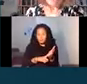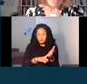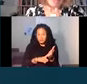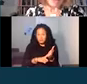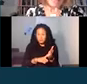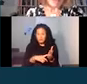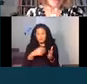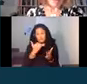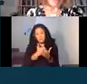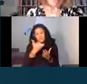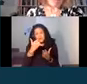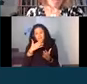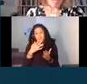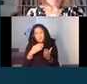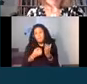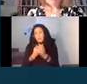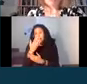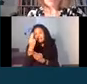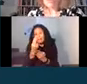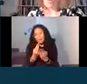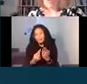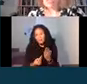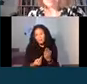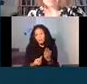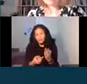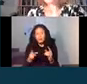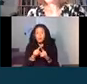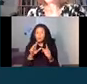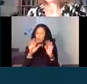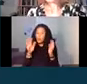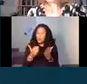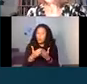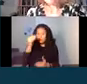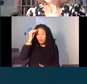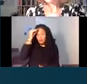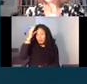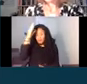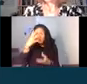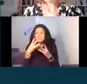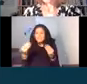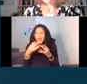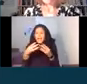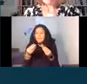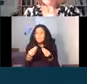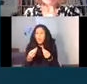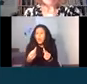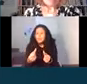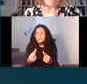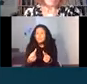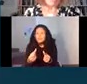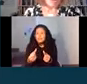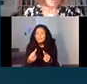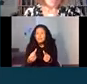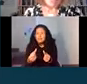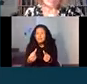superb botanical illustrator, but she was also a world expert on slime moulds. And that may